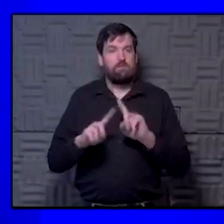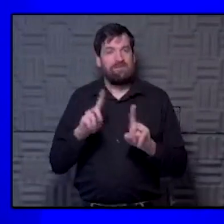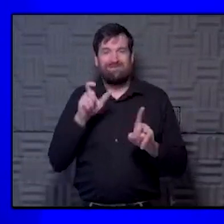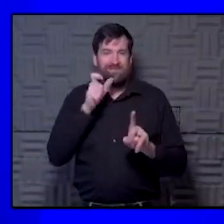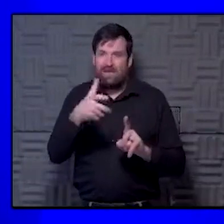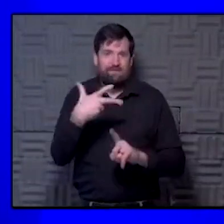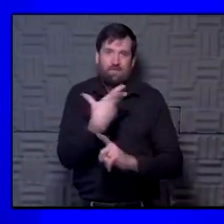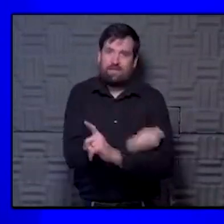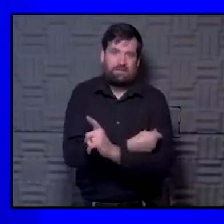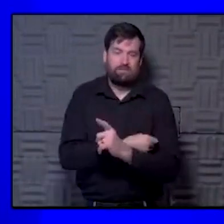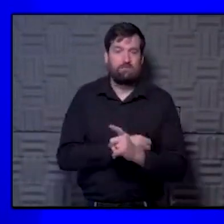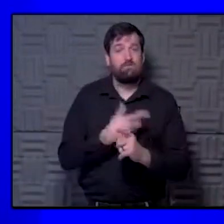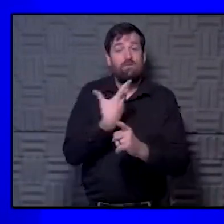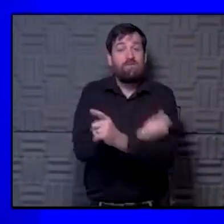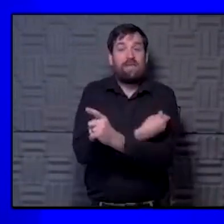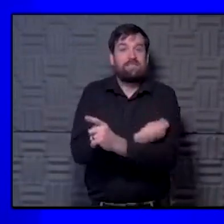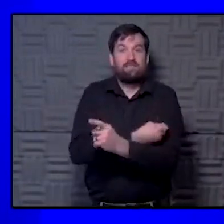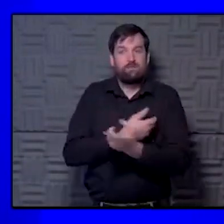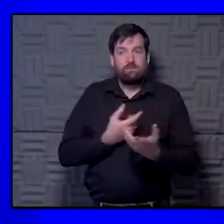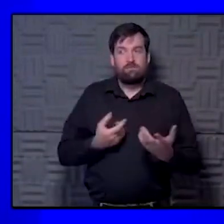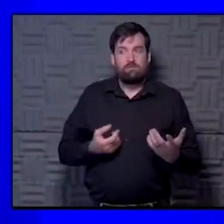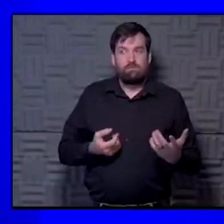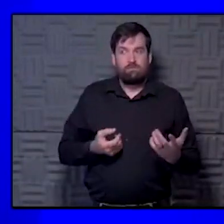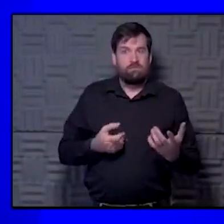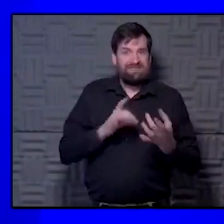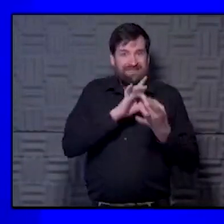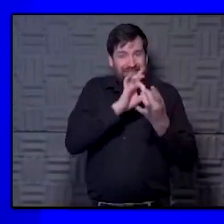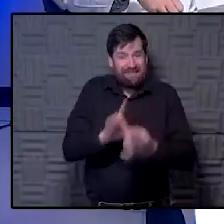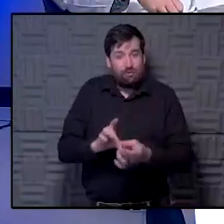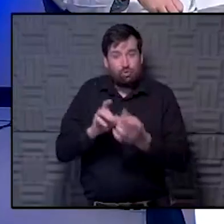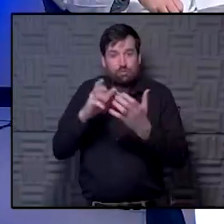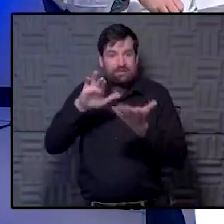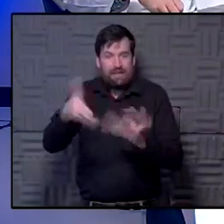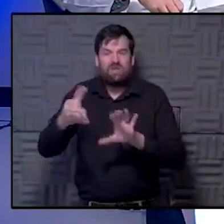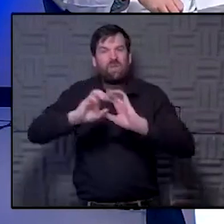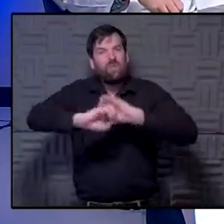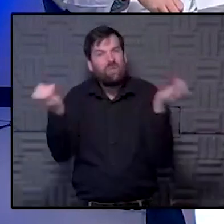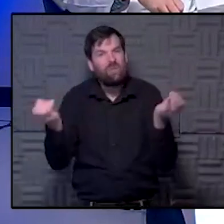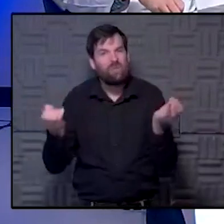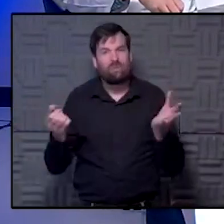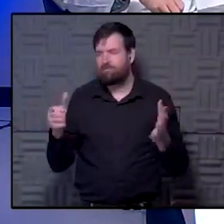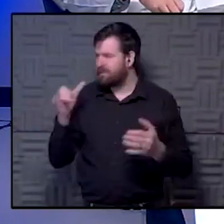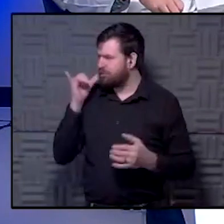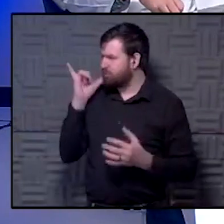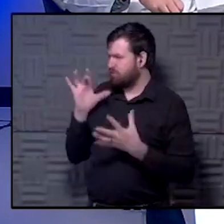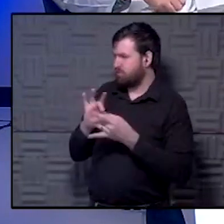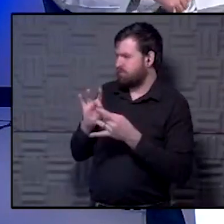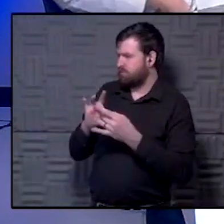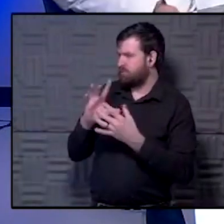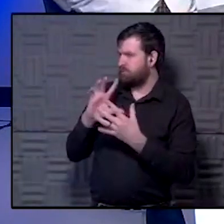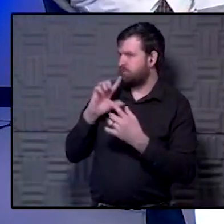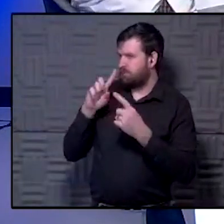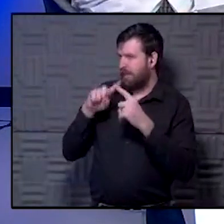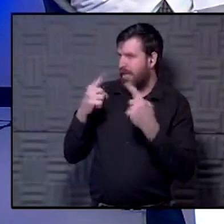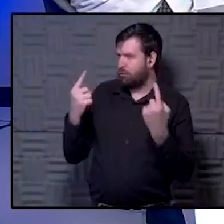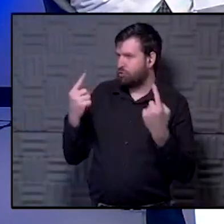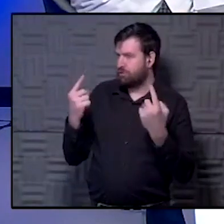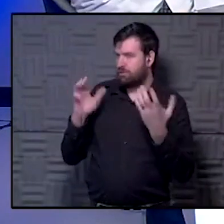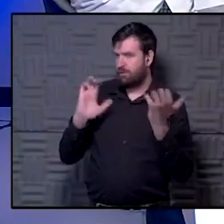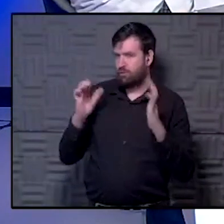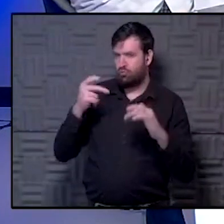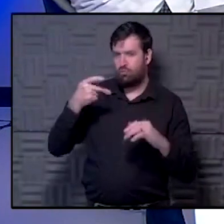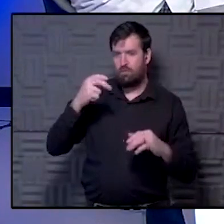vaccine. The vaccine has not been linked to deaths. Yesterday, you gave a stat about allergies relating it to penicillin.